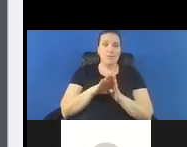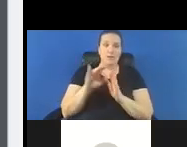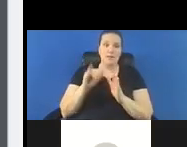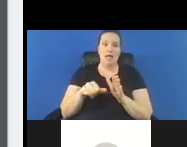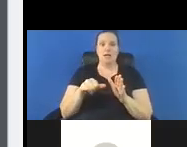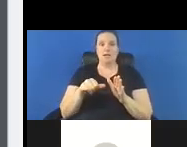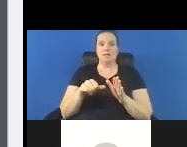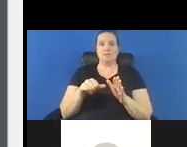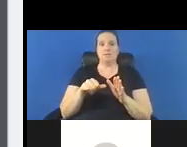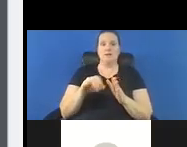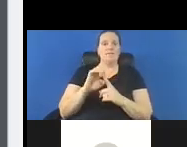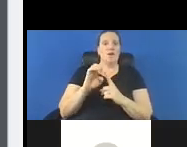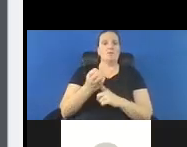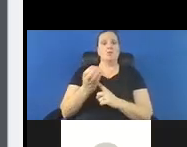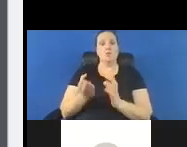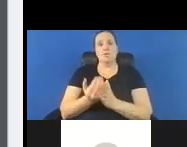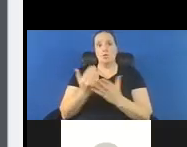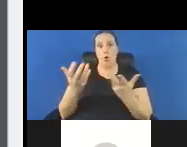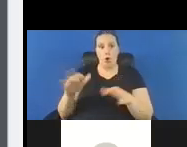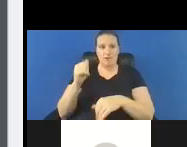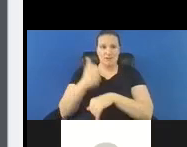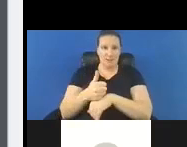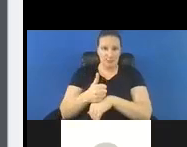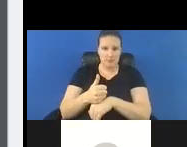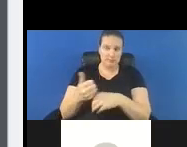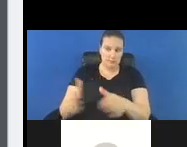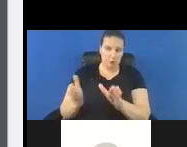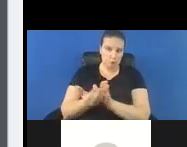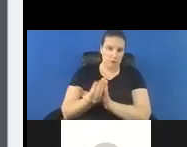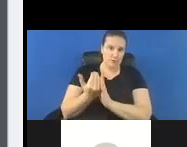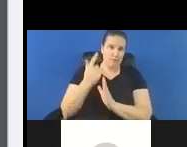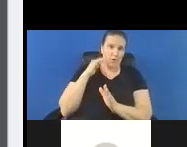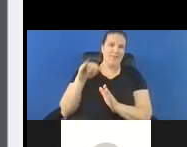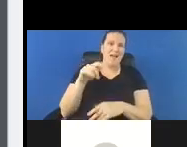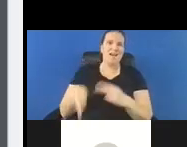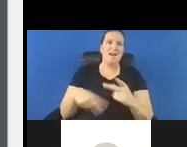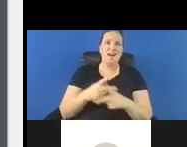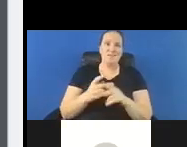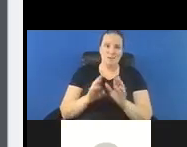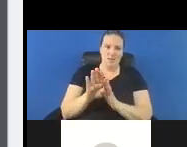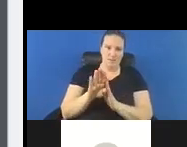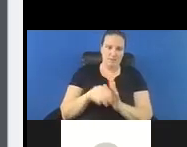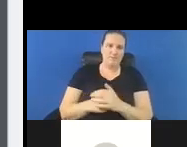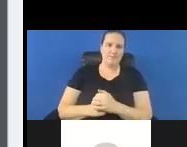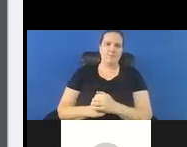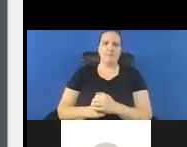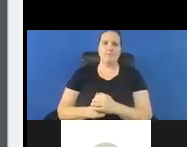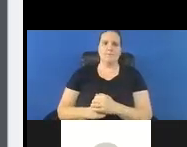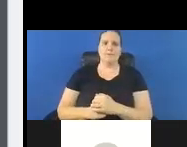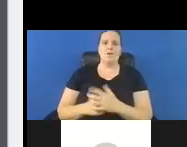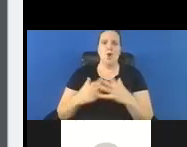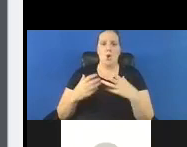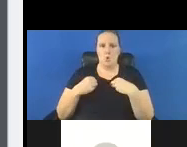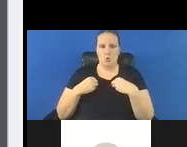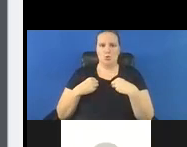environmental review has already been established and reviewed for that type of development. So it takes the onus off